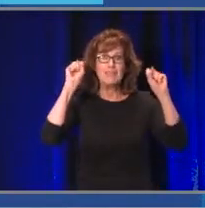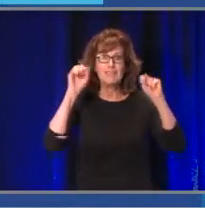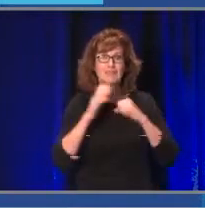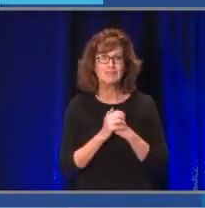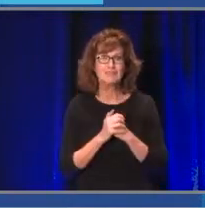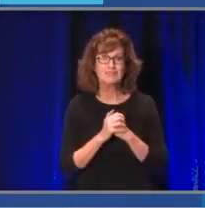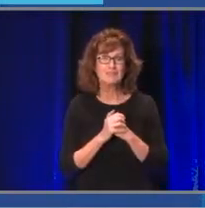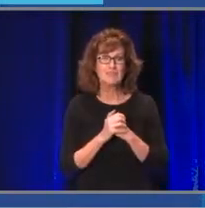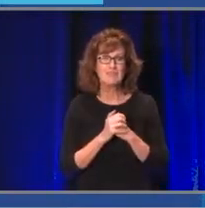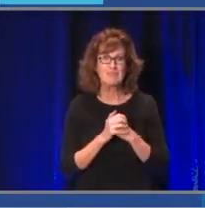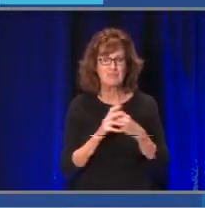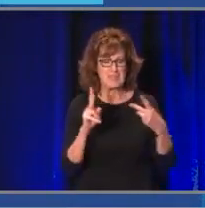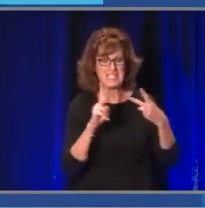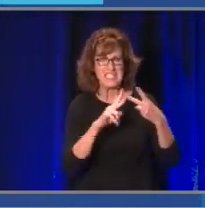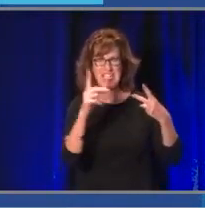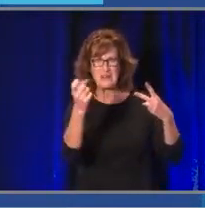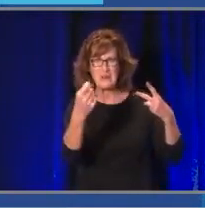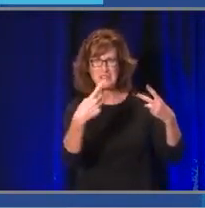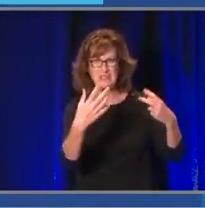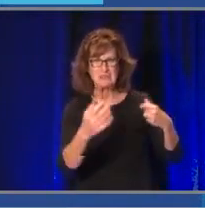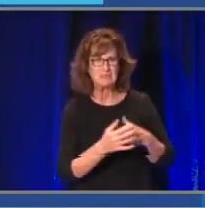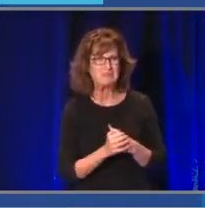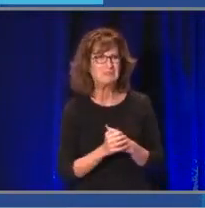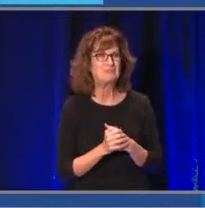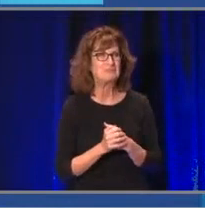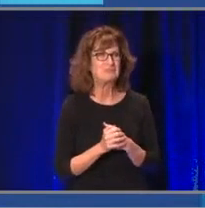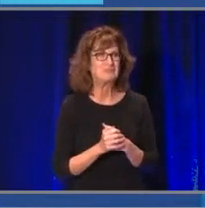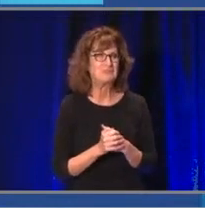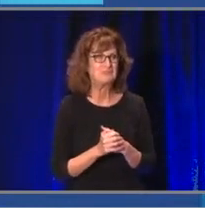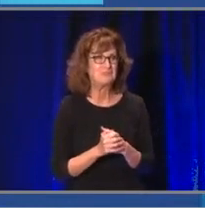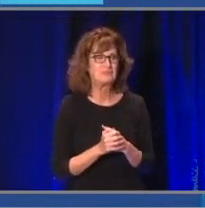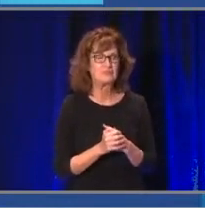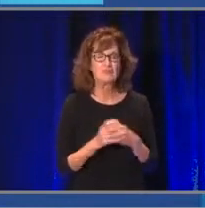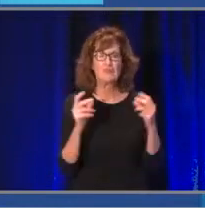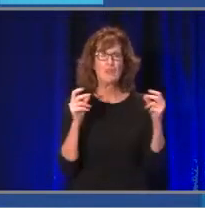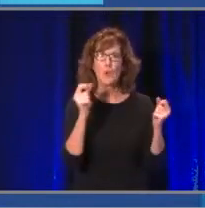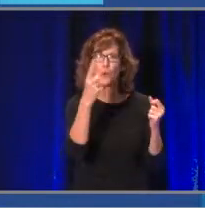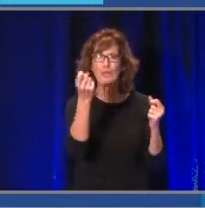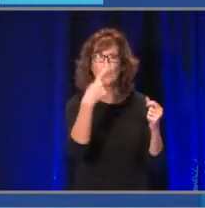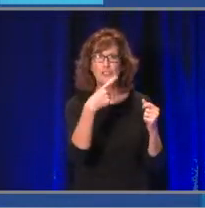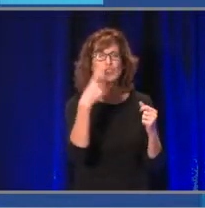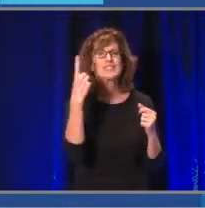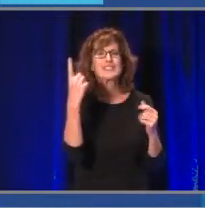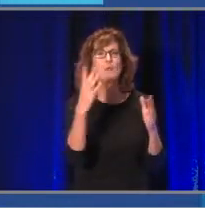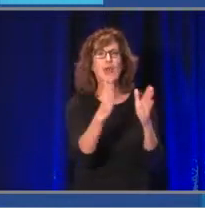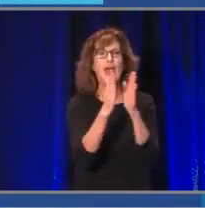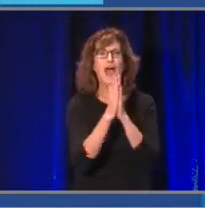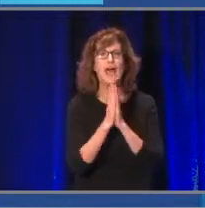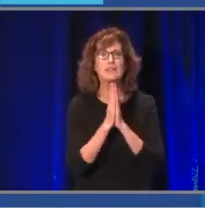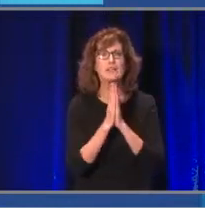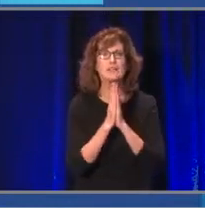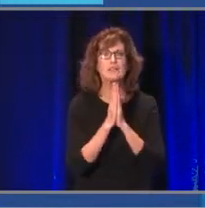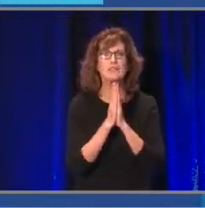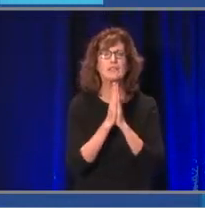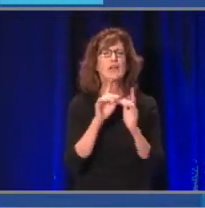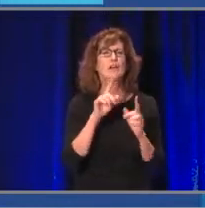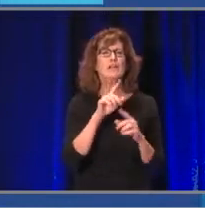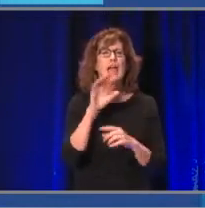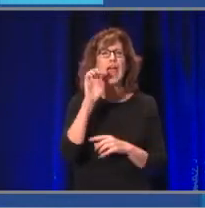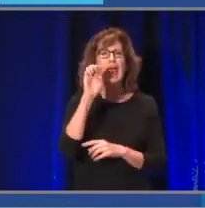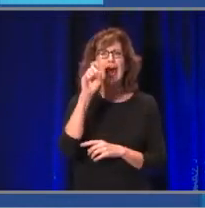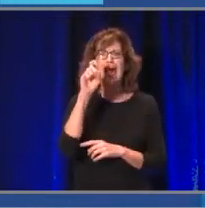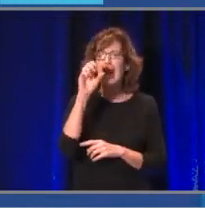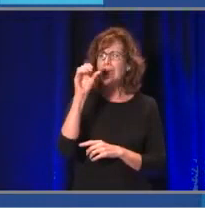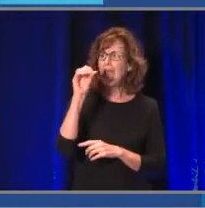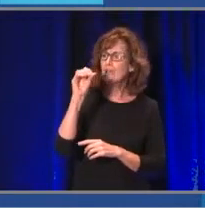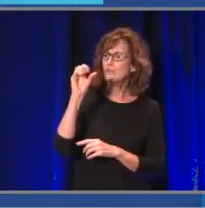have another question, so I'll let you answer that. Okay, yes, just a quick question. Somebody asked when were exosomes discovered?